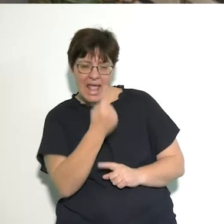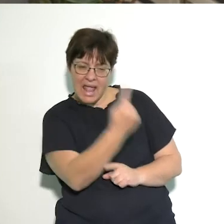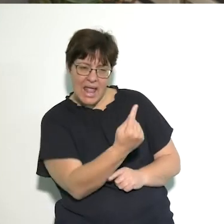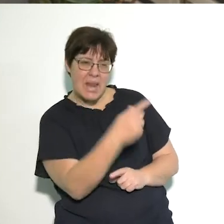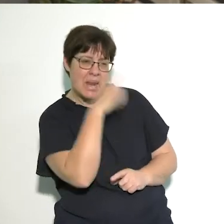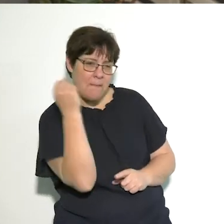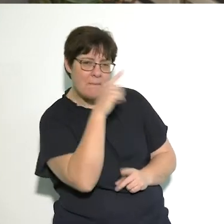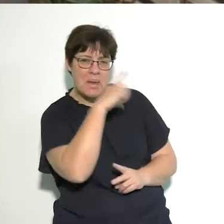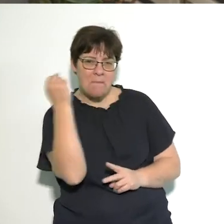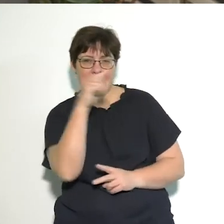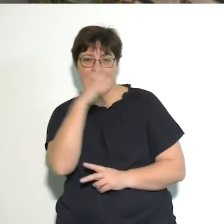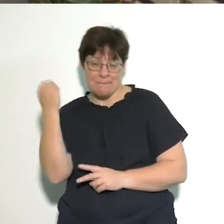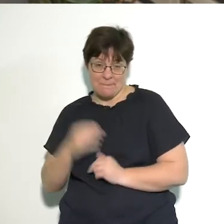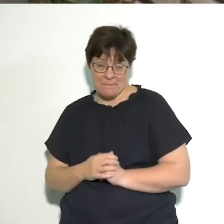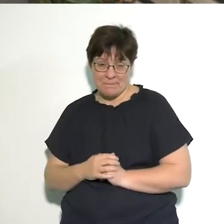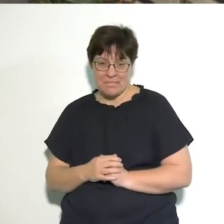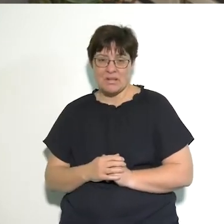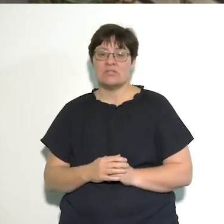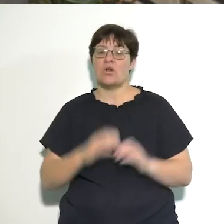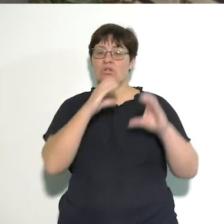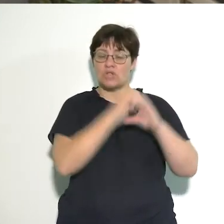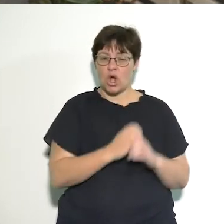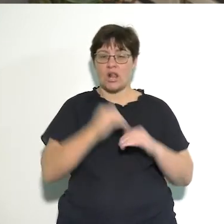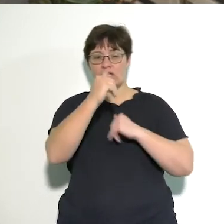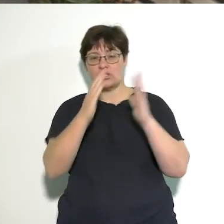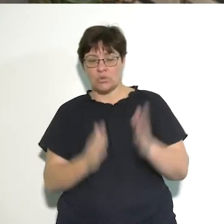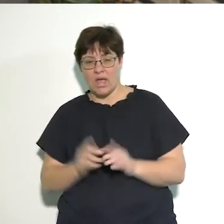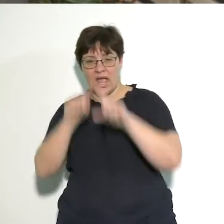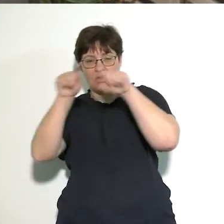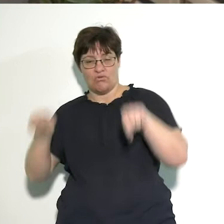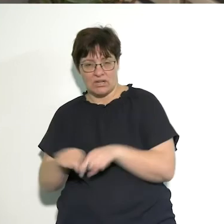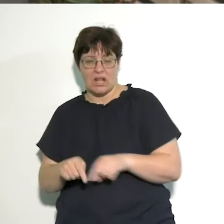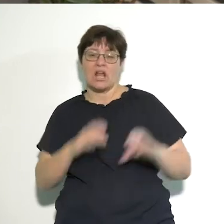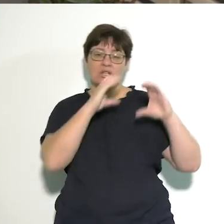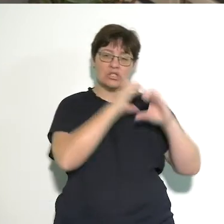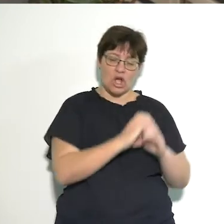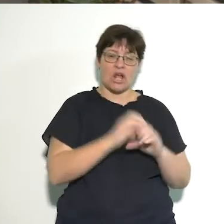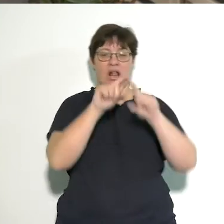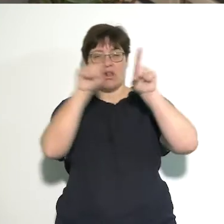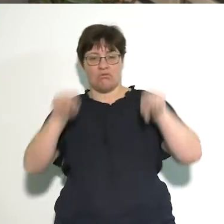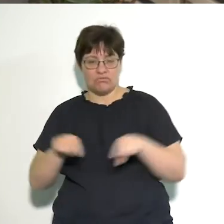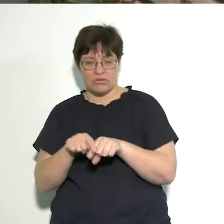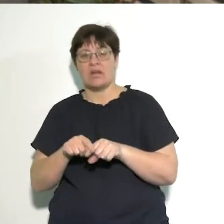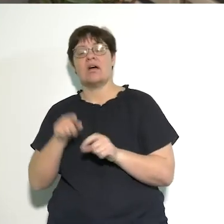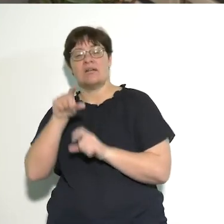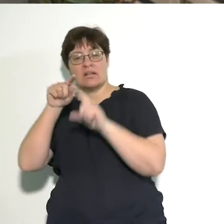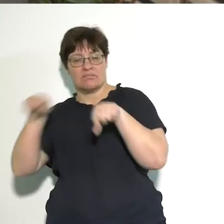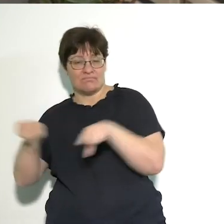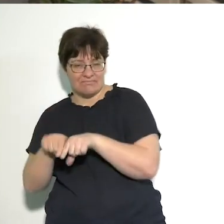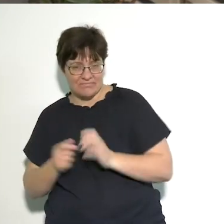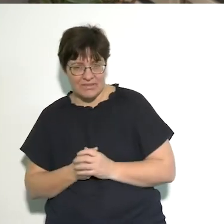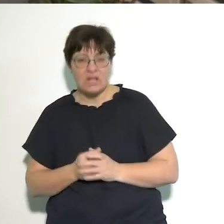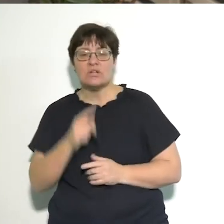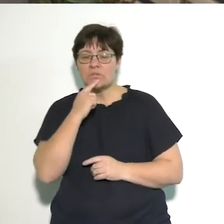each shape and to say the pattern. So circle, square, rectangle. Circle, square, rectangle. So the